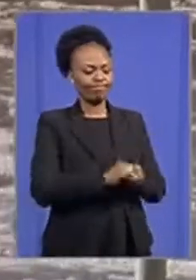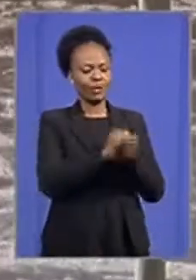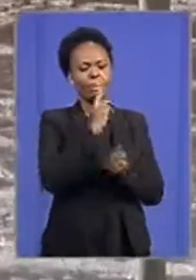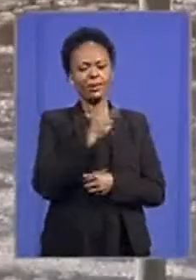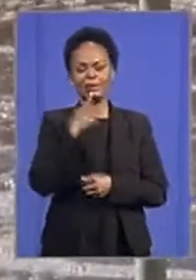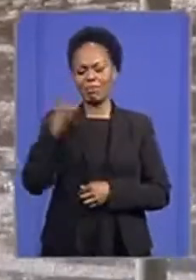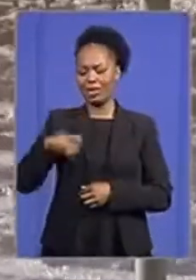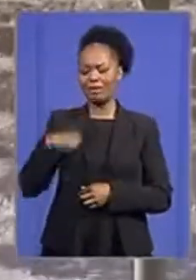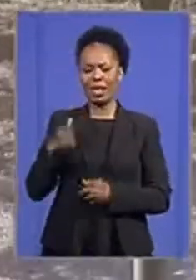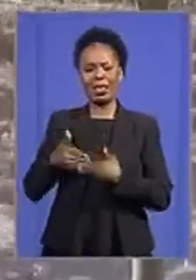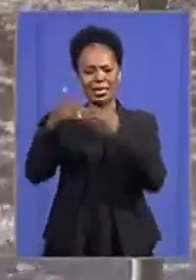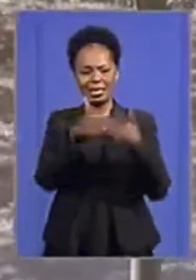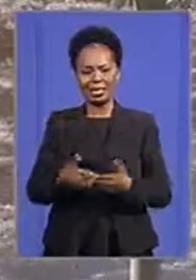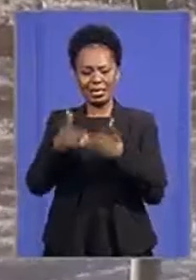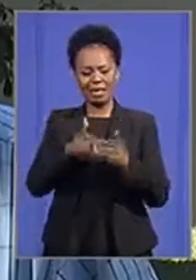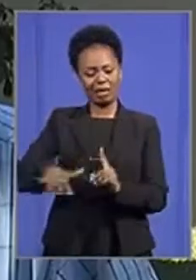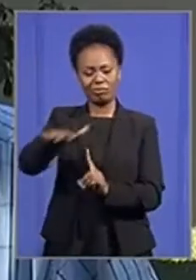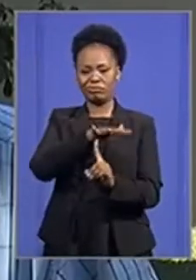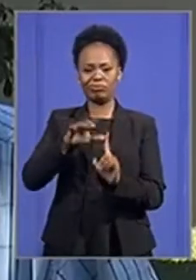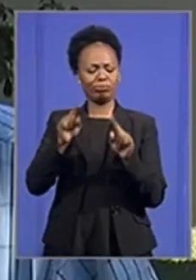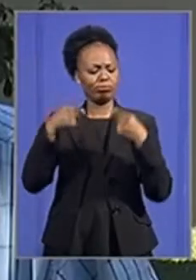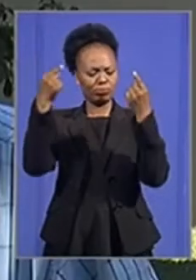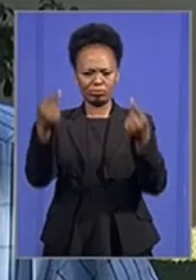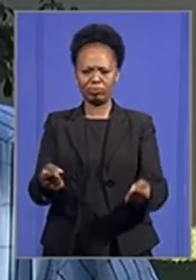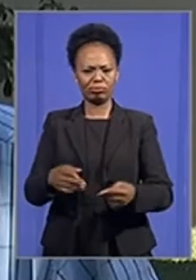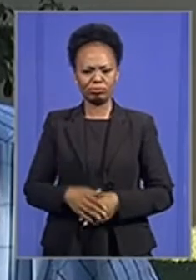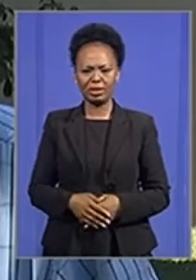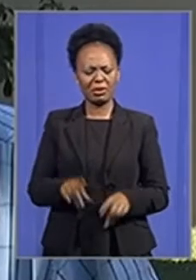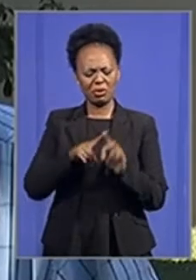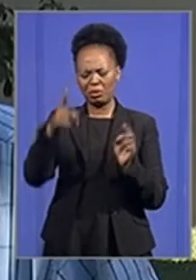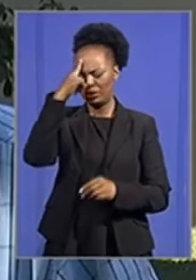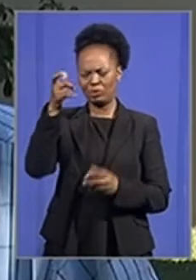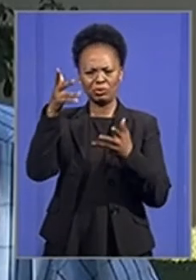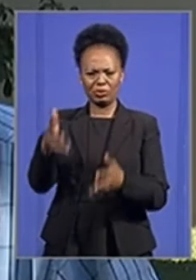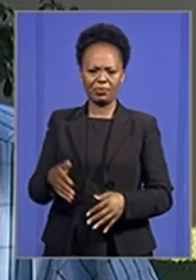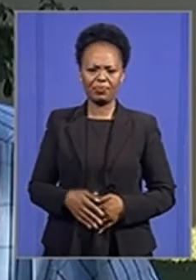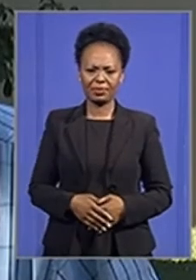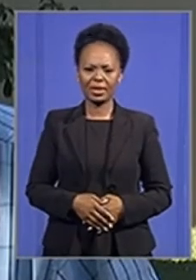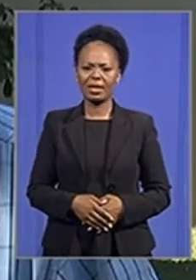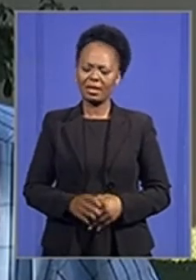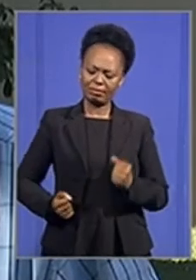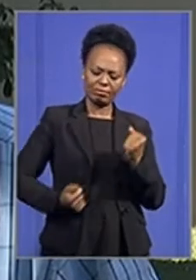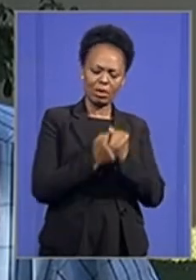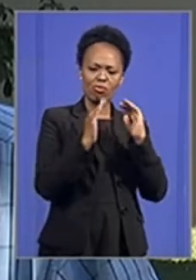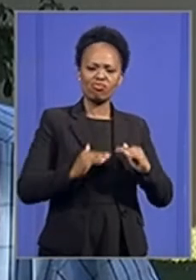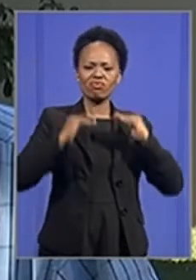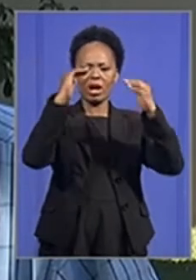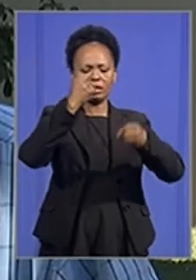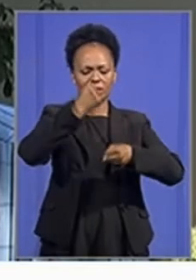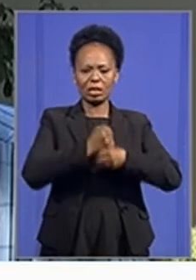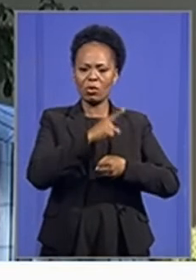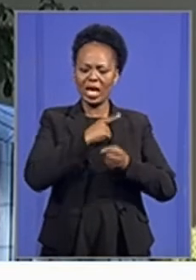tla tlhokomela madutelo ano ka tshwanelo. Hopefully they will maintain our high standard because we set up a high standard